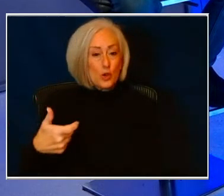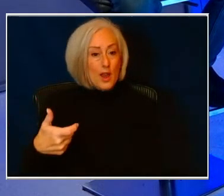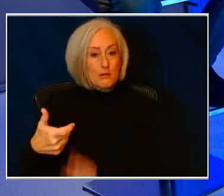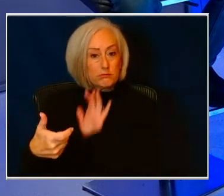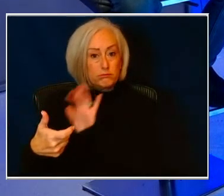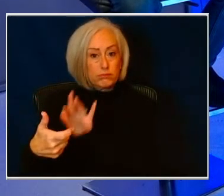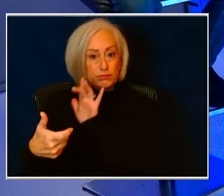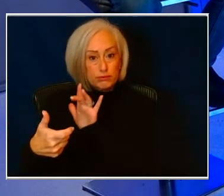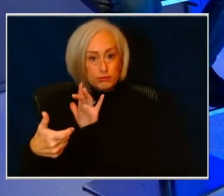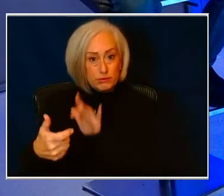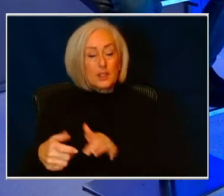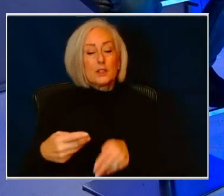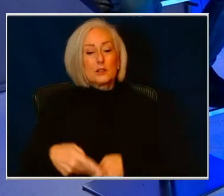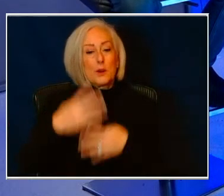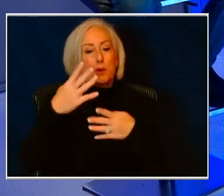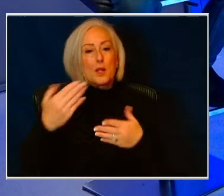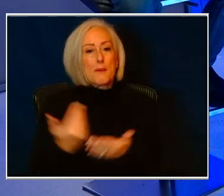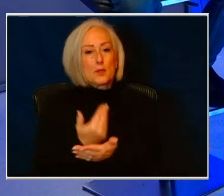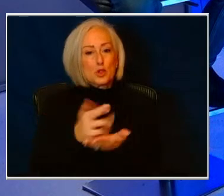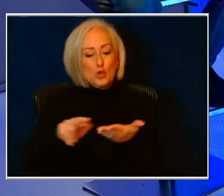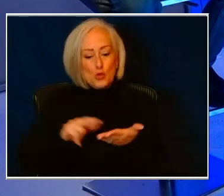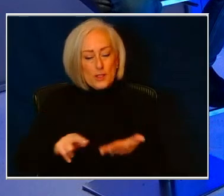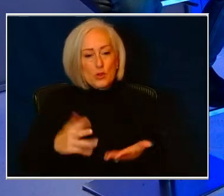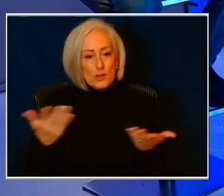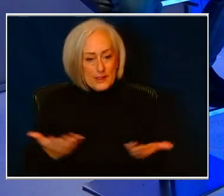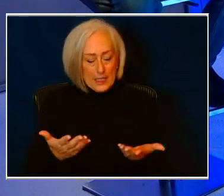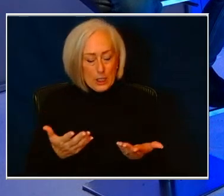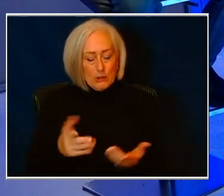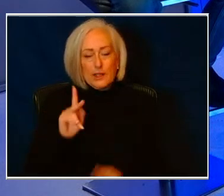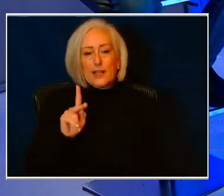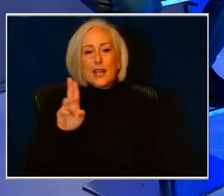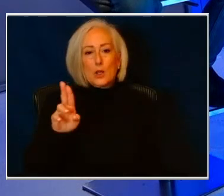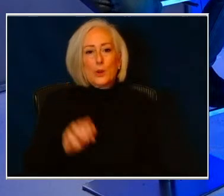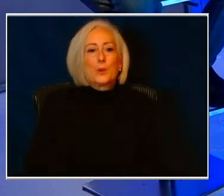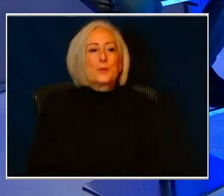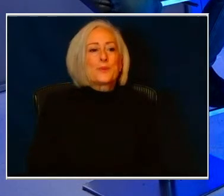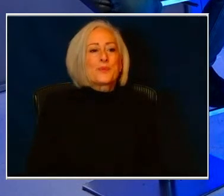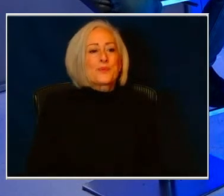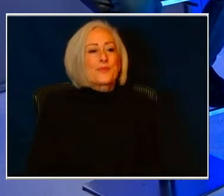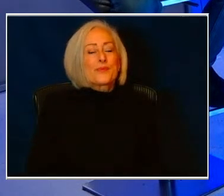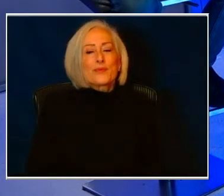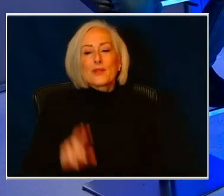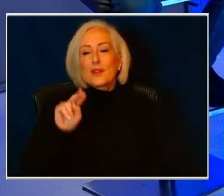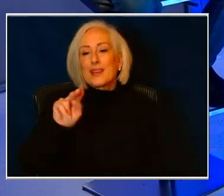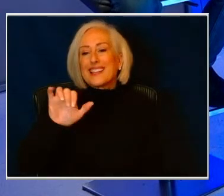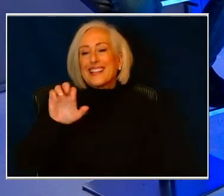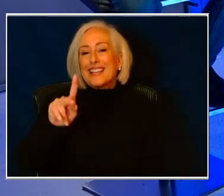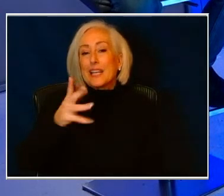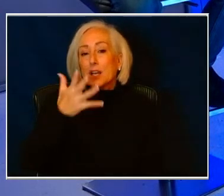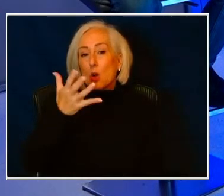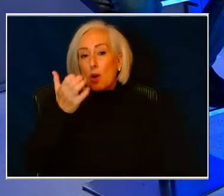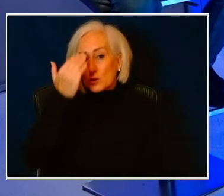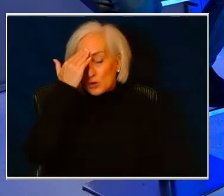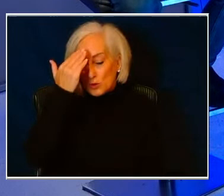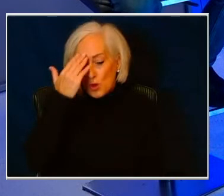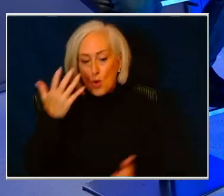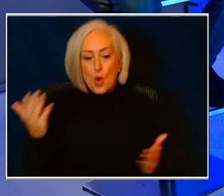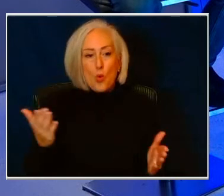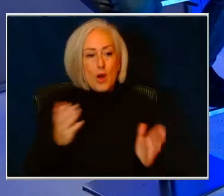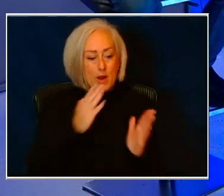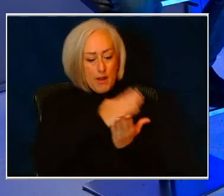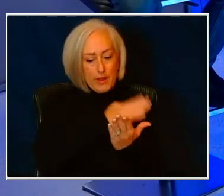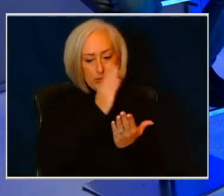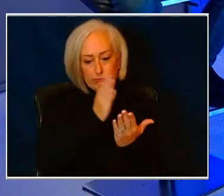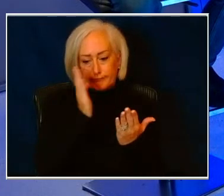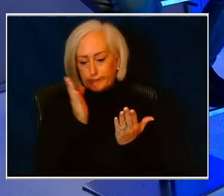Center. So check that out for more information. And on that note, Nick wants to know, what are the stages of Alzheimer's disease? How do we